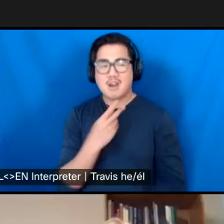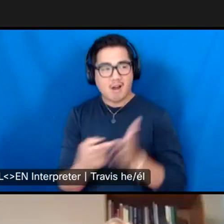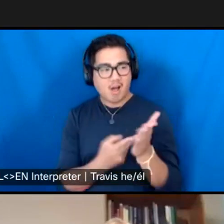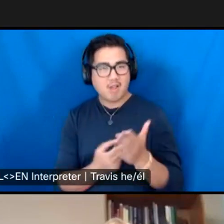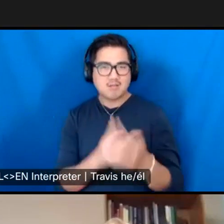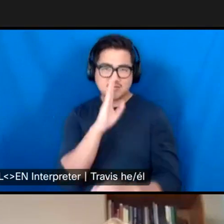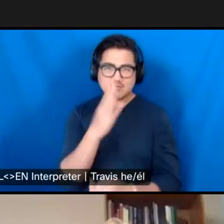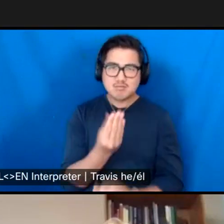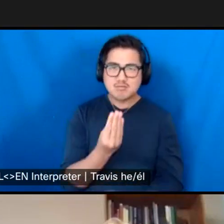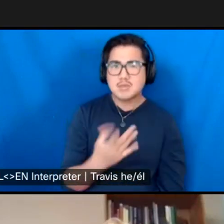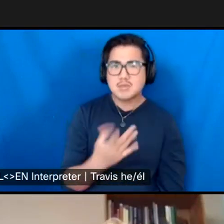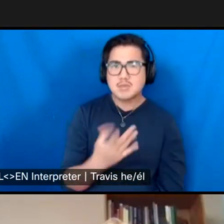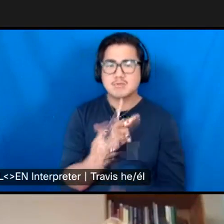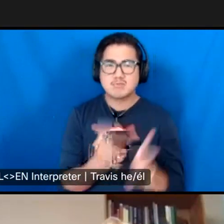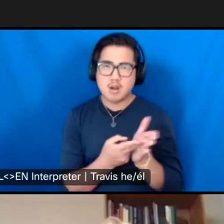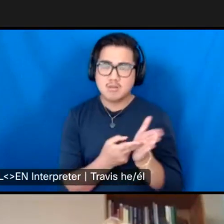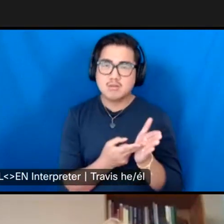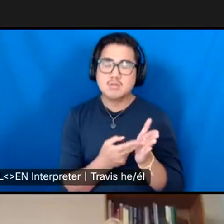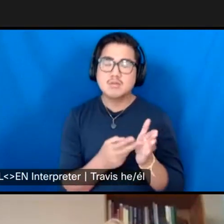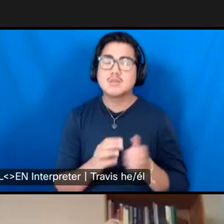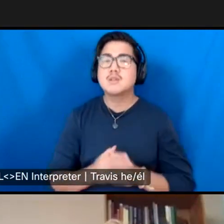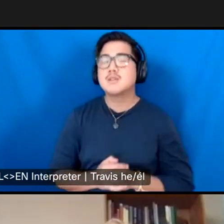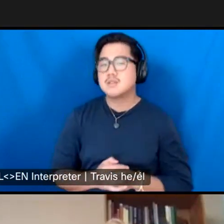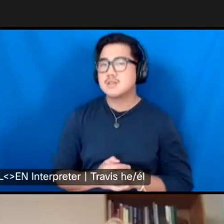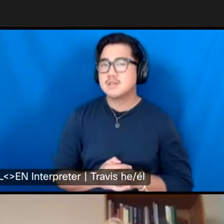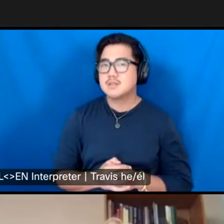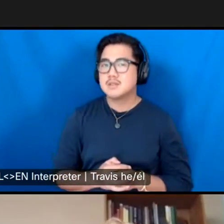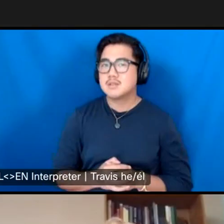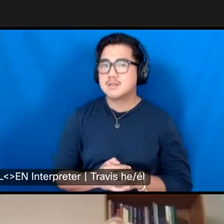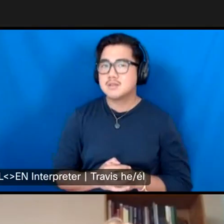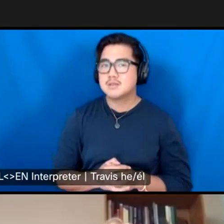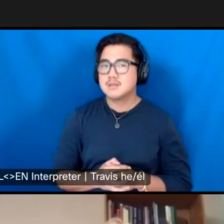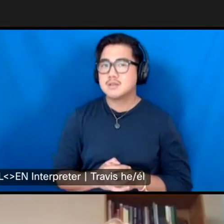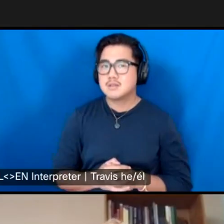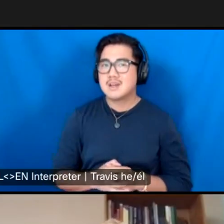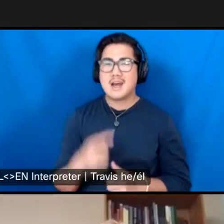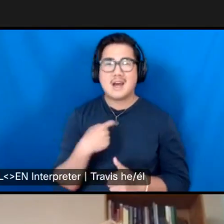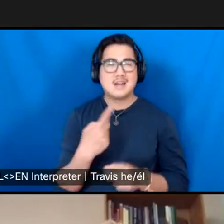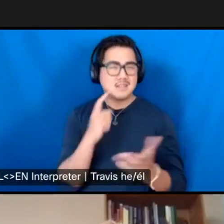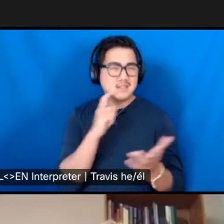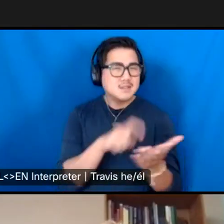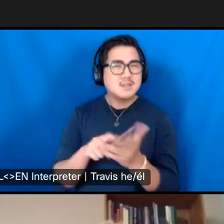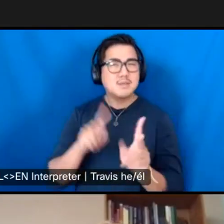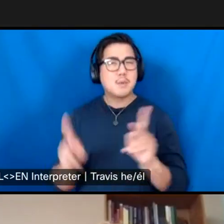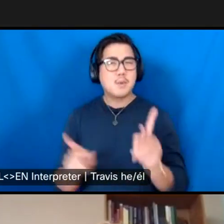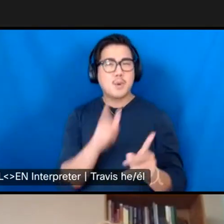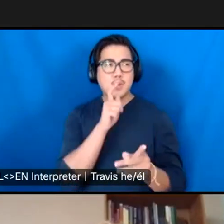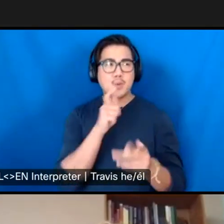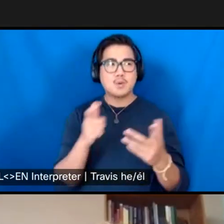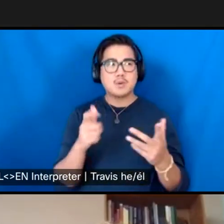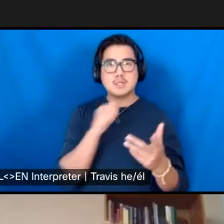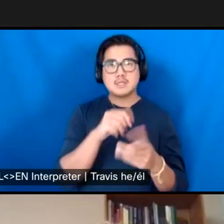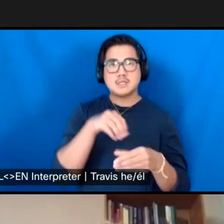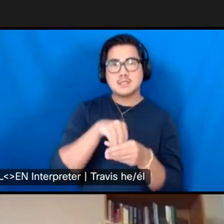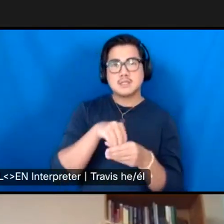truth, and that I see those of us in between these spaces are really, really being